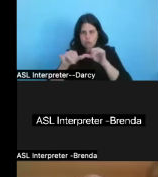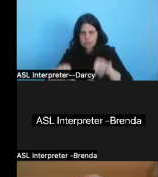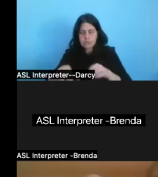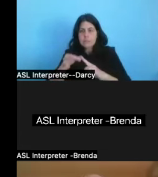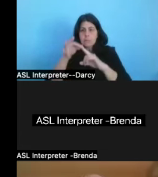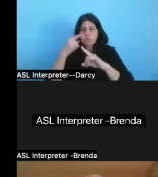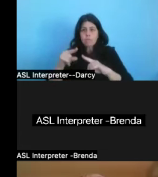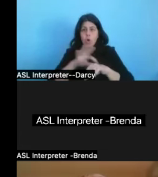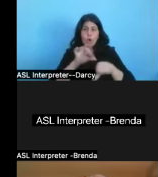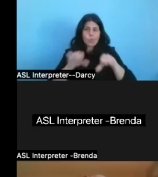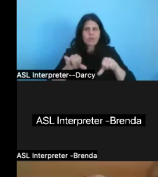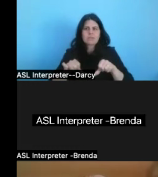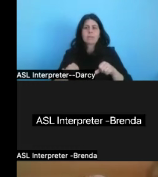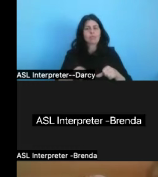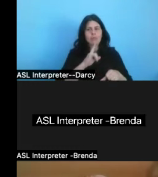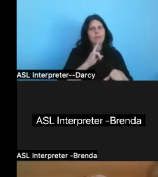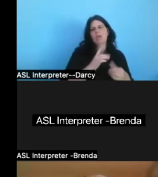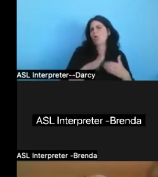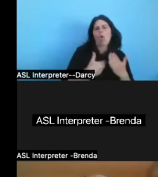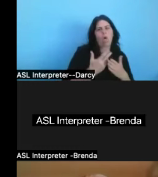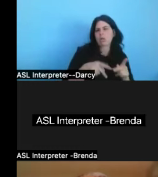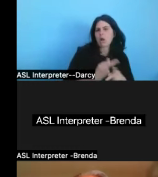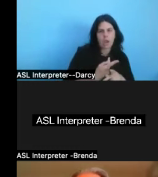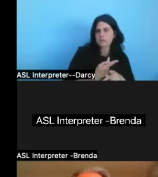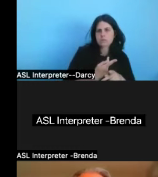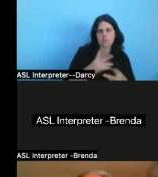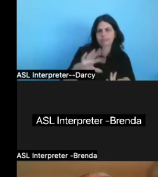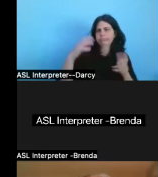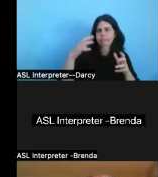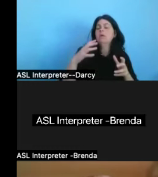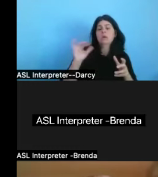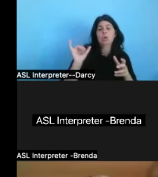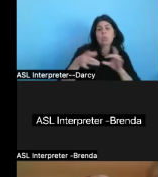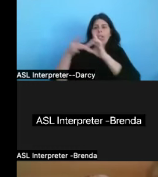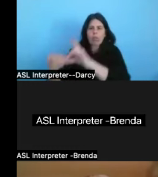more recently across all types of hazards, include all of those associated with climate change.